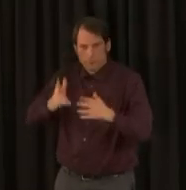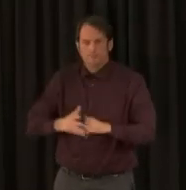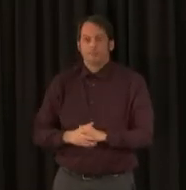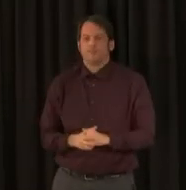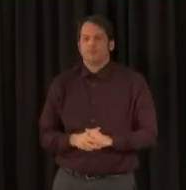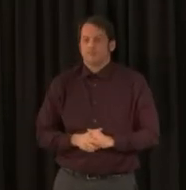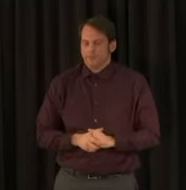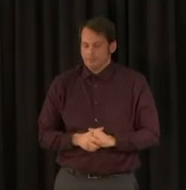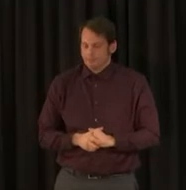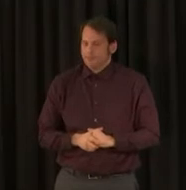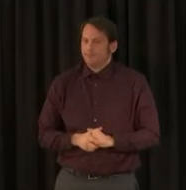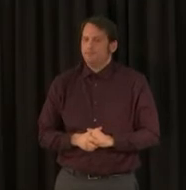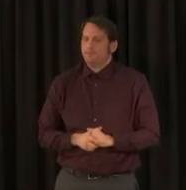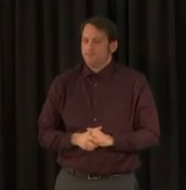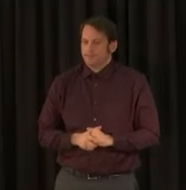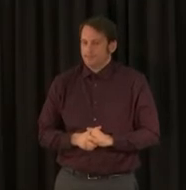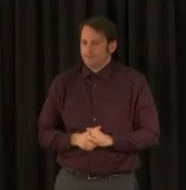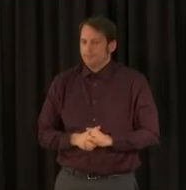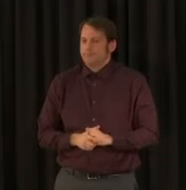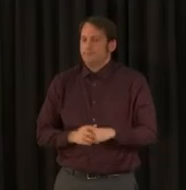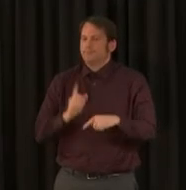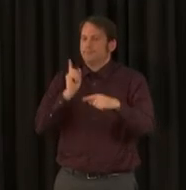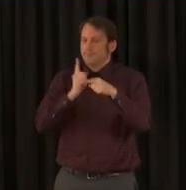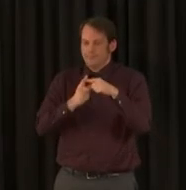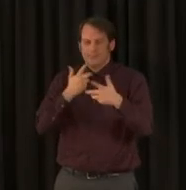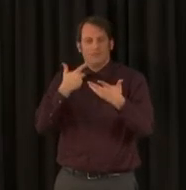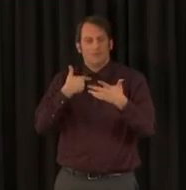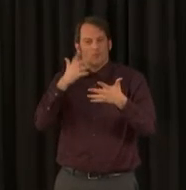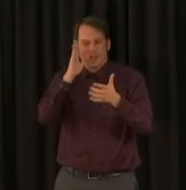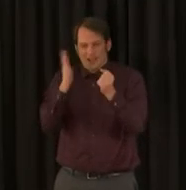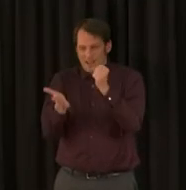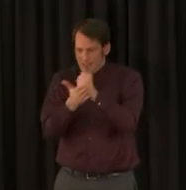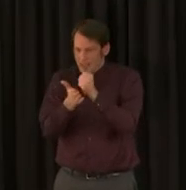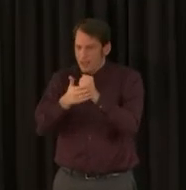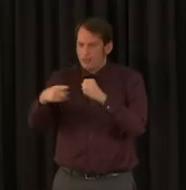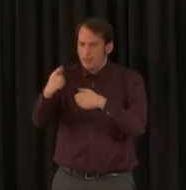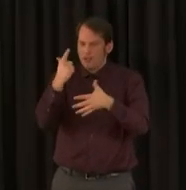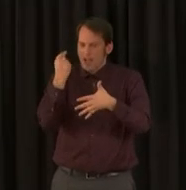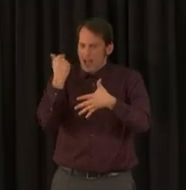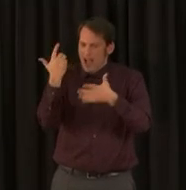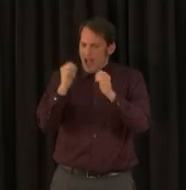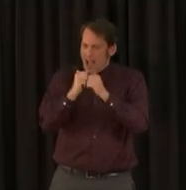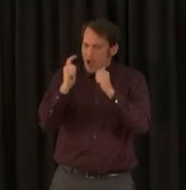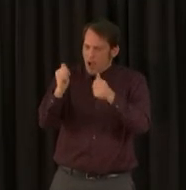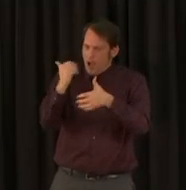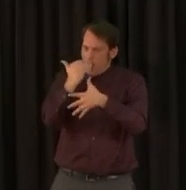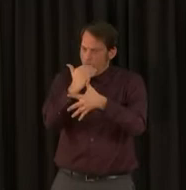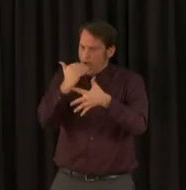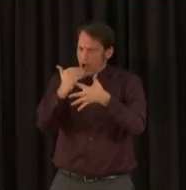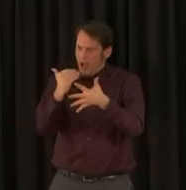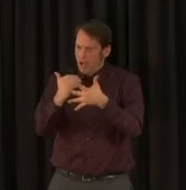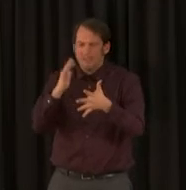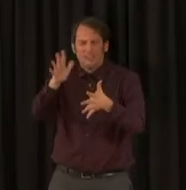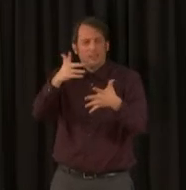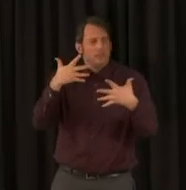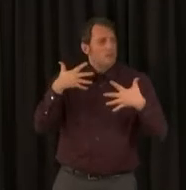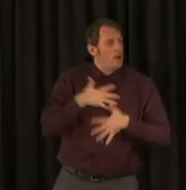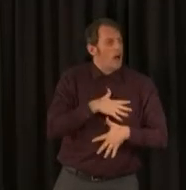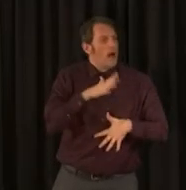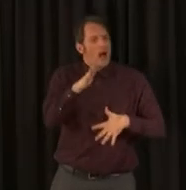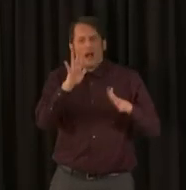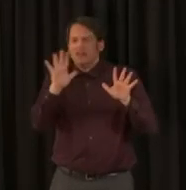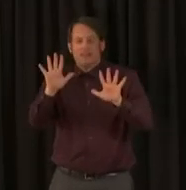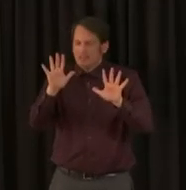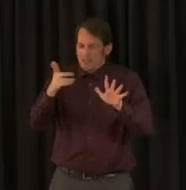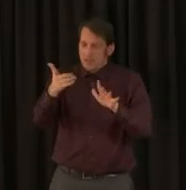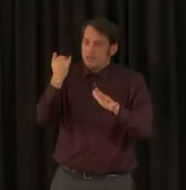And if you can follow those things, and of course we'll let you know. So don't fret either if you're making mistakes. We'll work with you there. But just